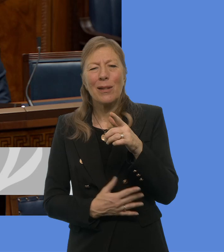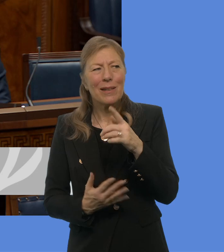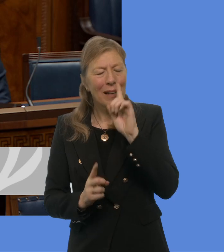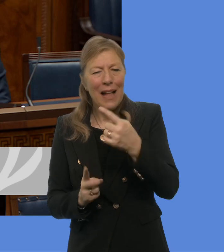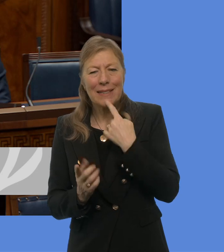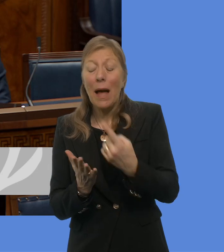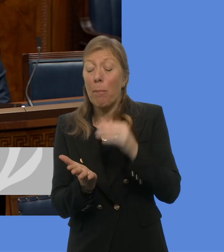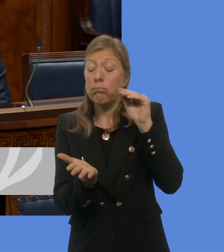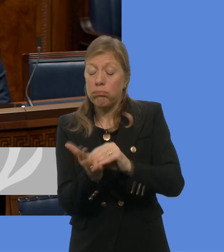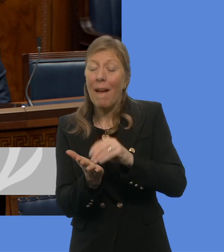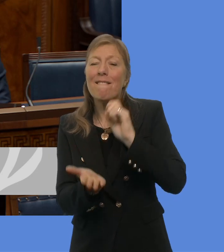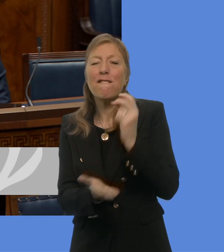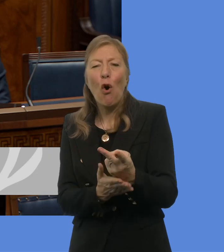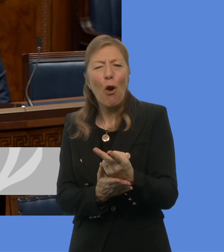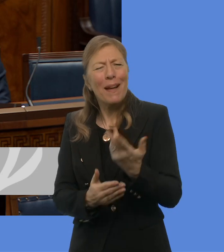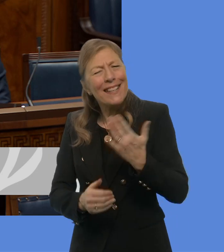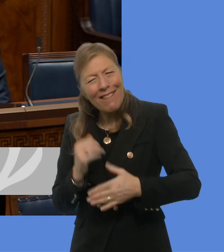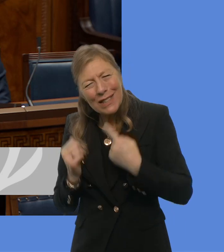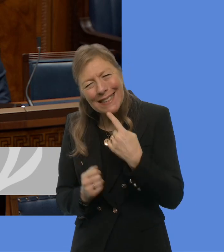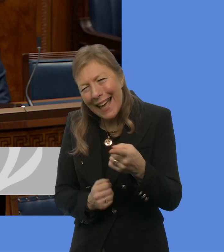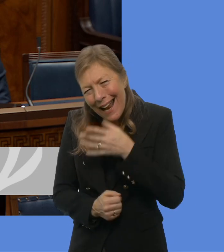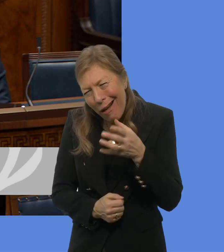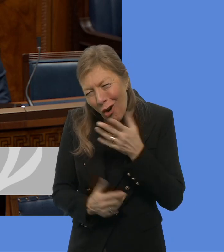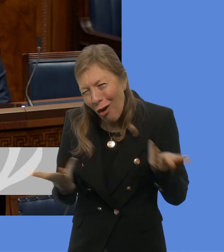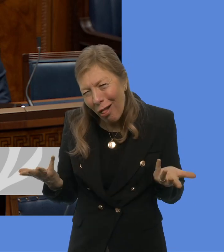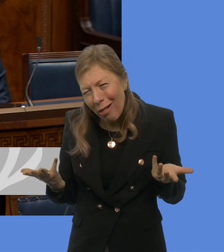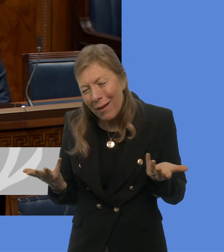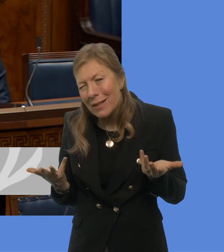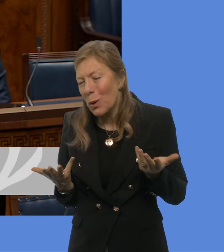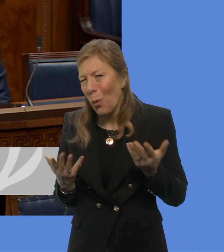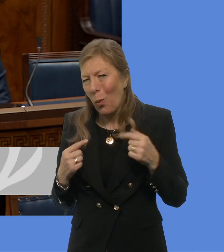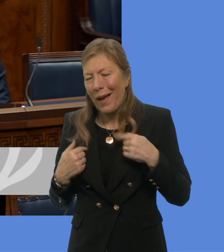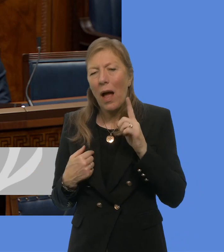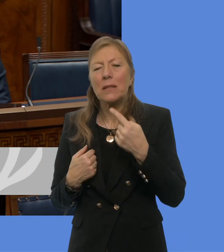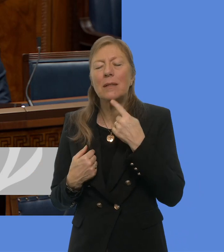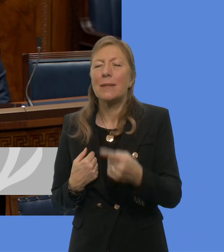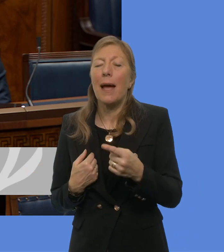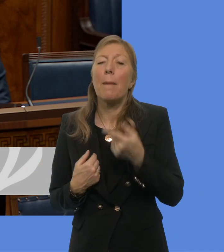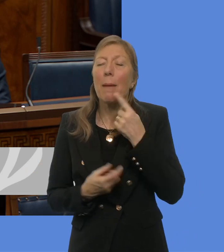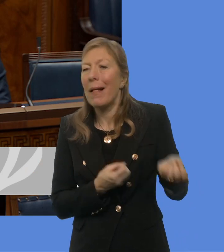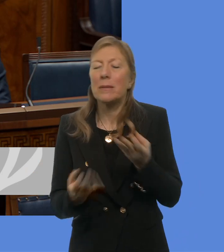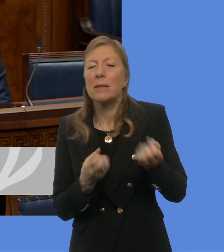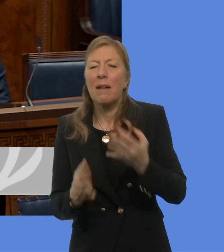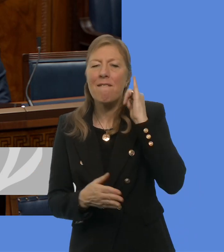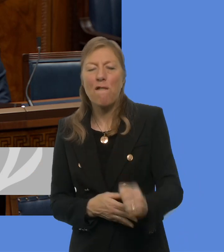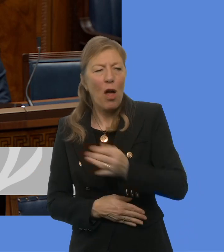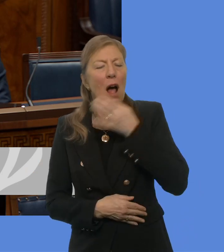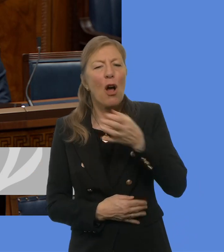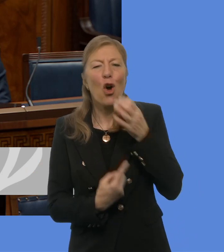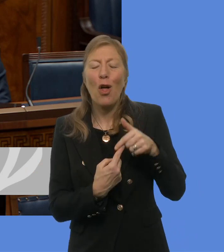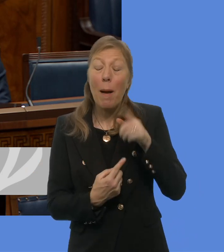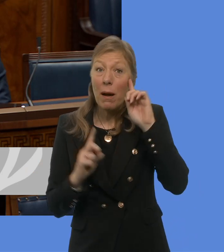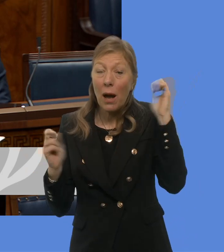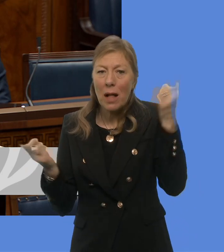the fact that alcohol was a contributory factor. Therefore, it is not possible to provide a reliable assessment of the impact of